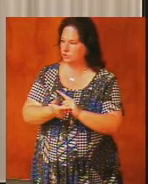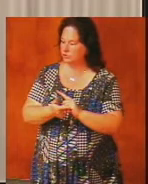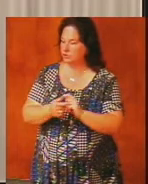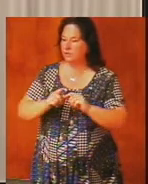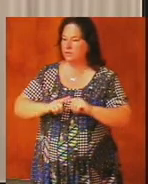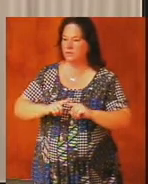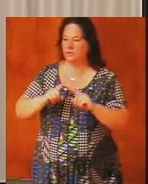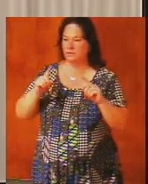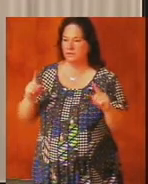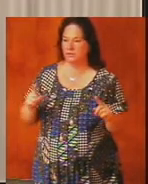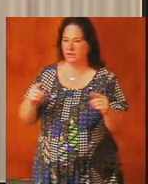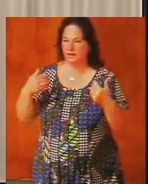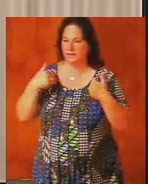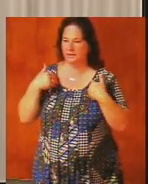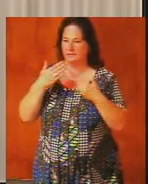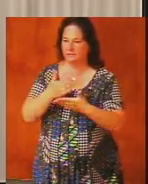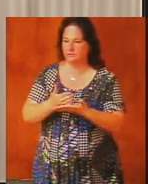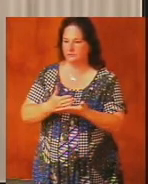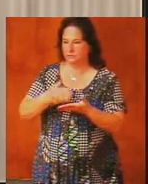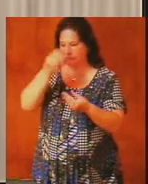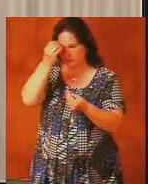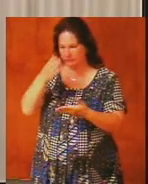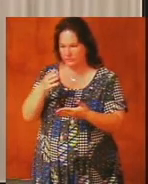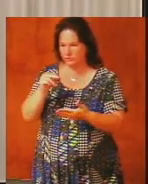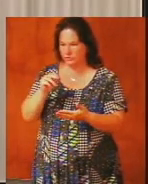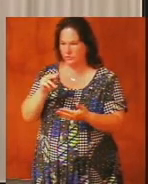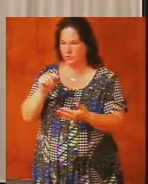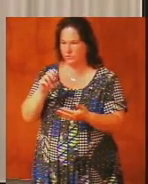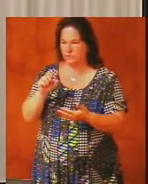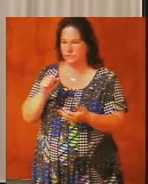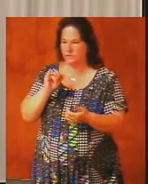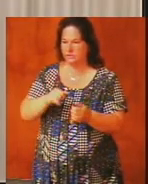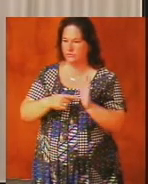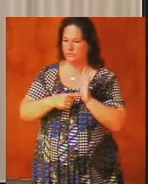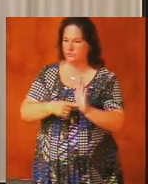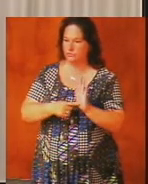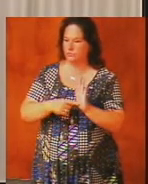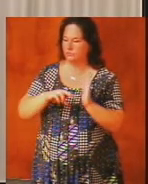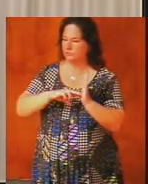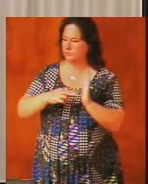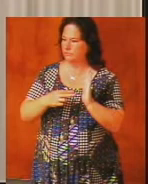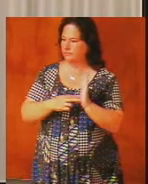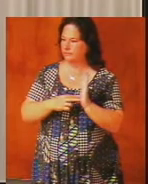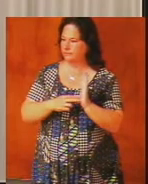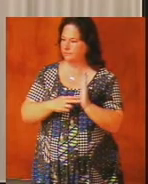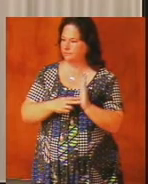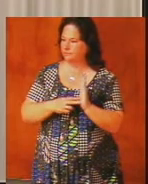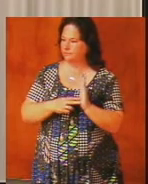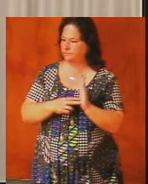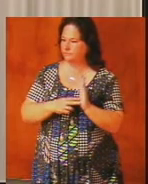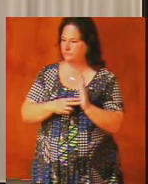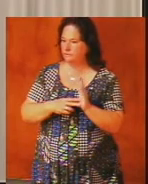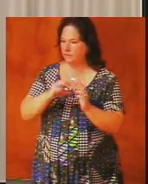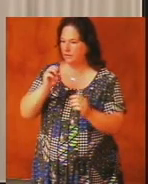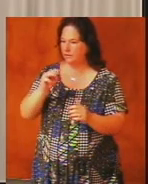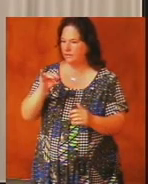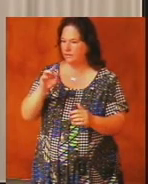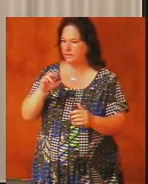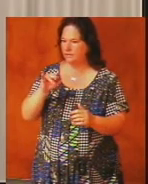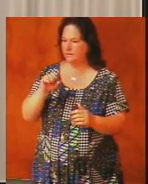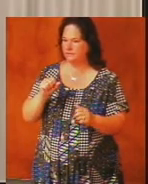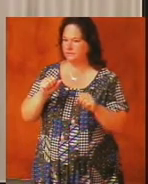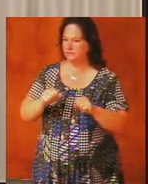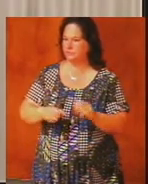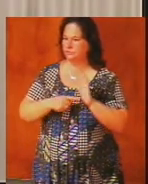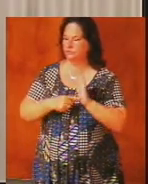unless it contains some notes that point these things out. Commentaries can identify